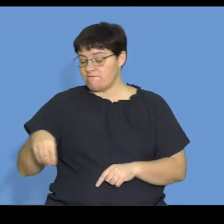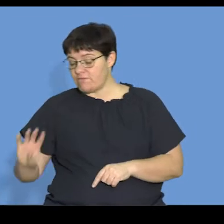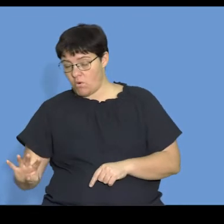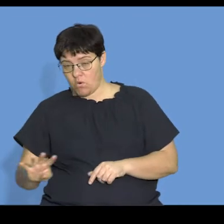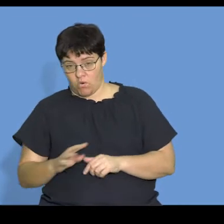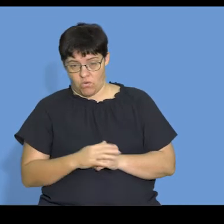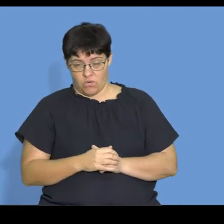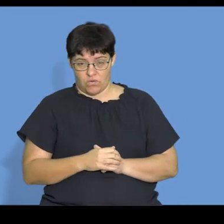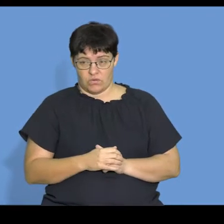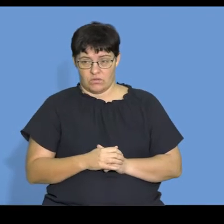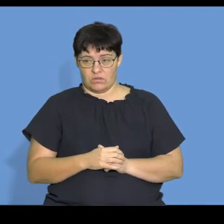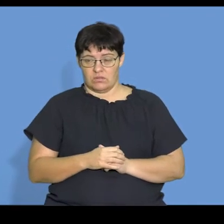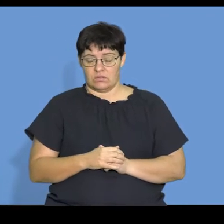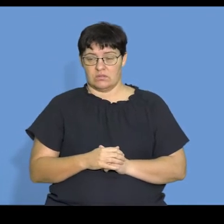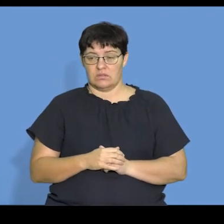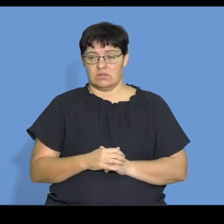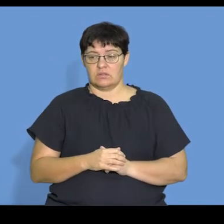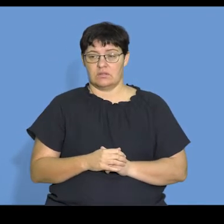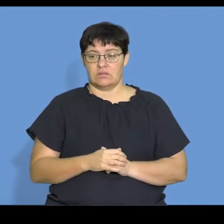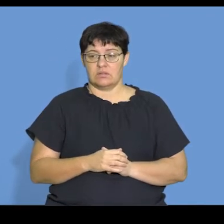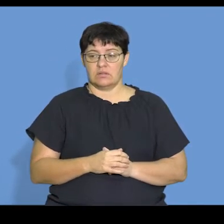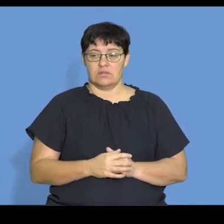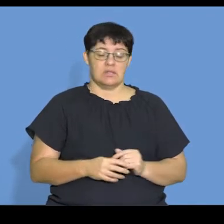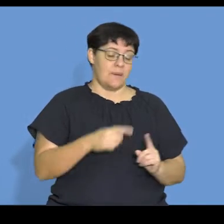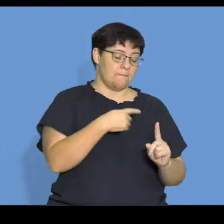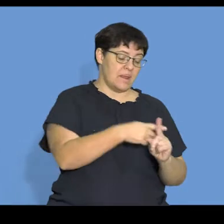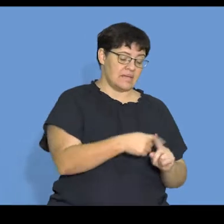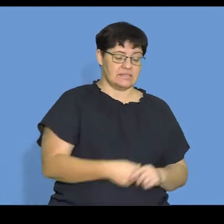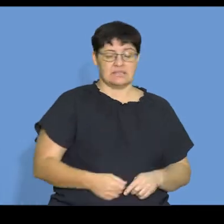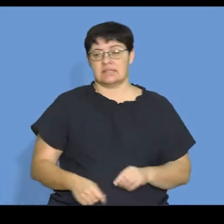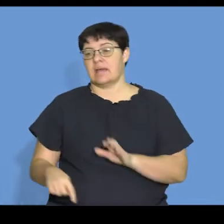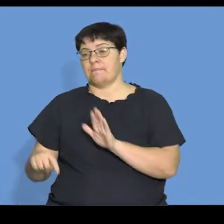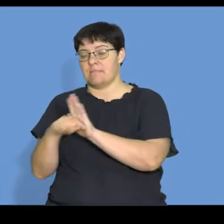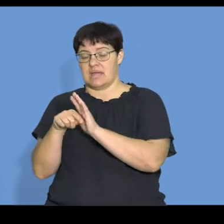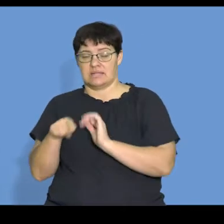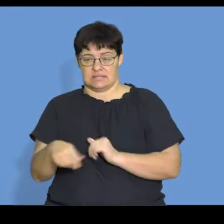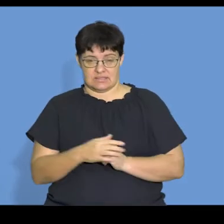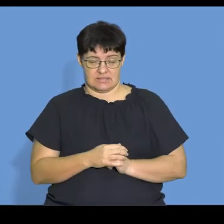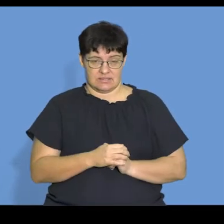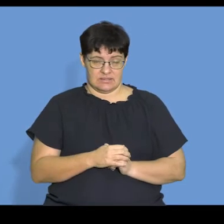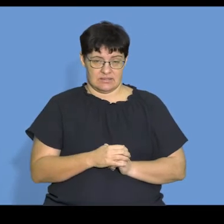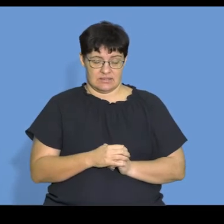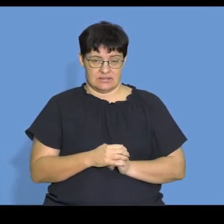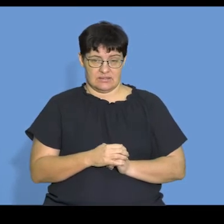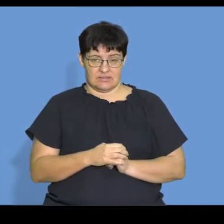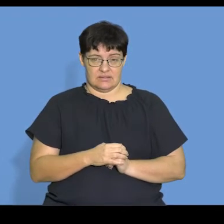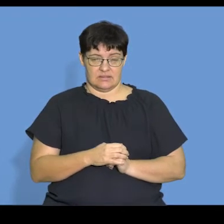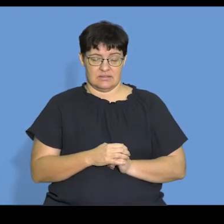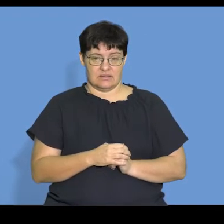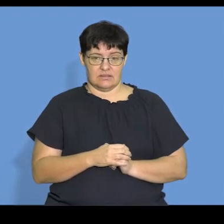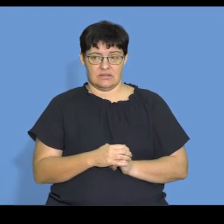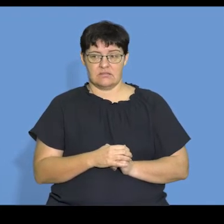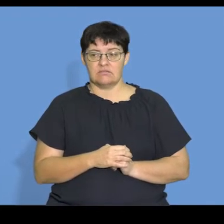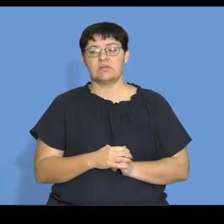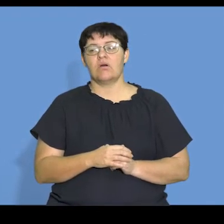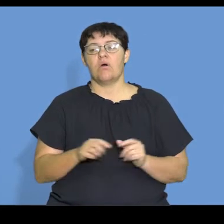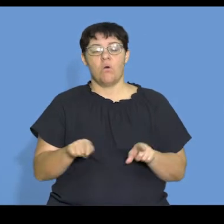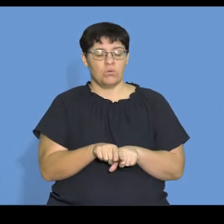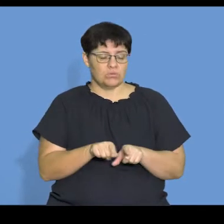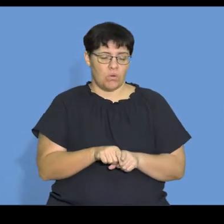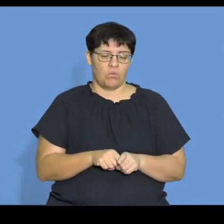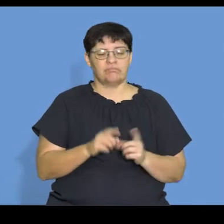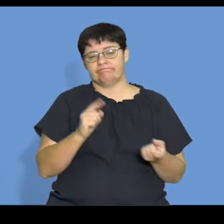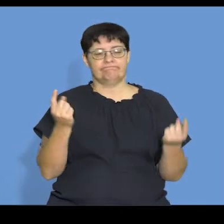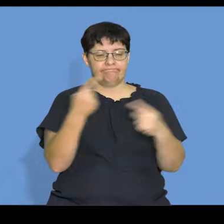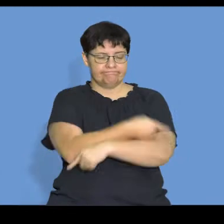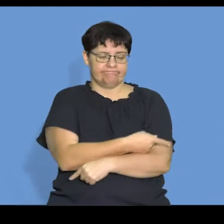4, and then lastly it will be plus and minus, right? Remember, it can also be minus and